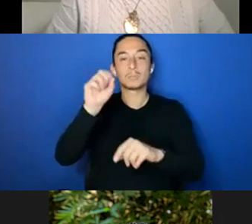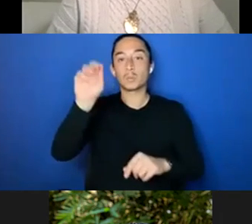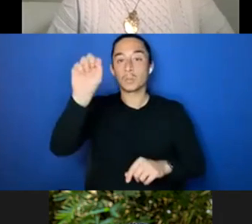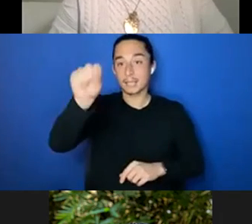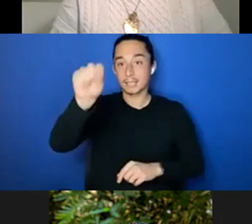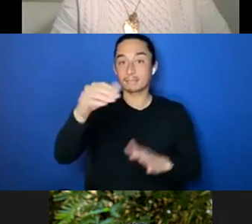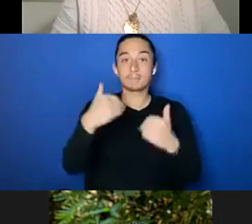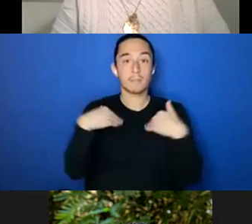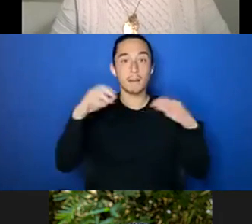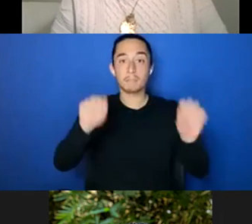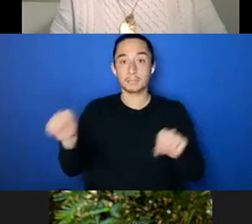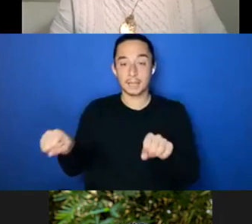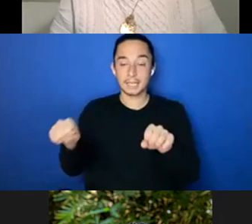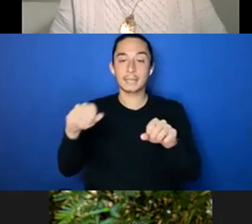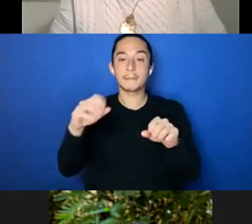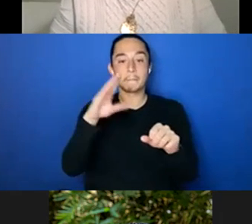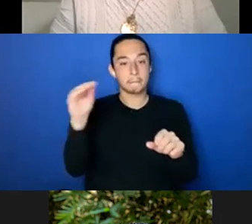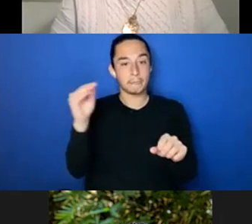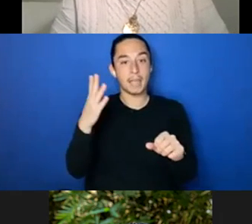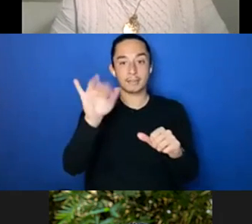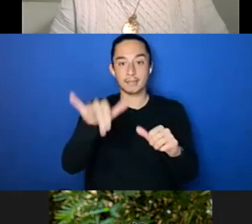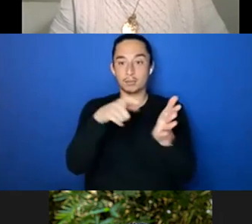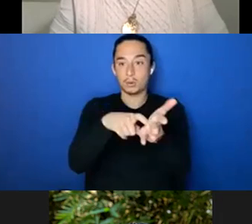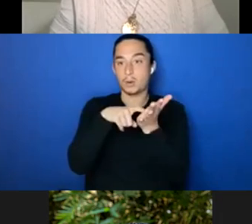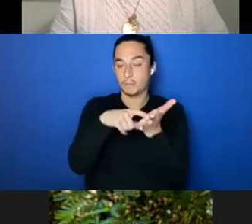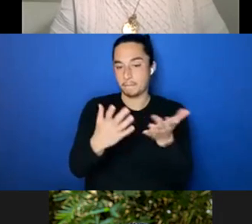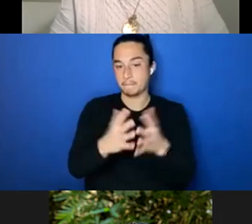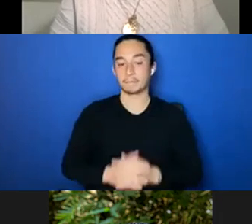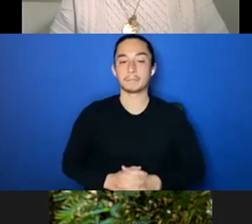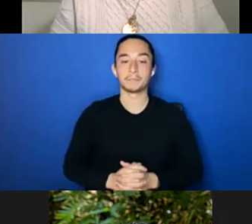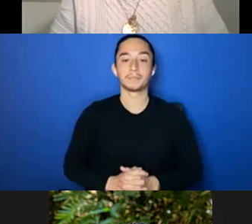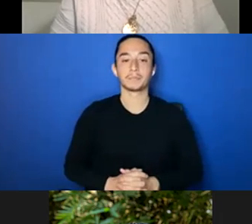that possibility, and that is the requirement.